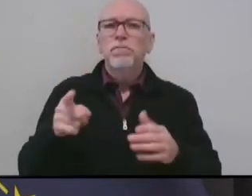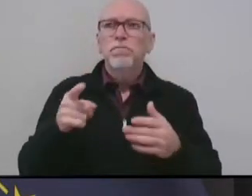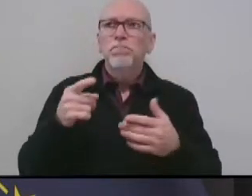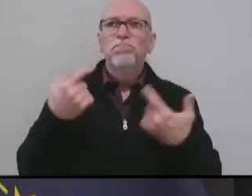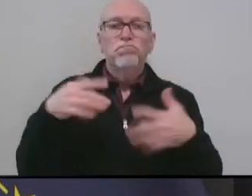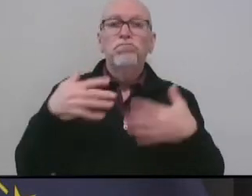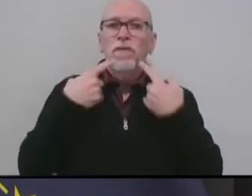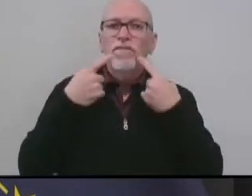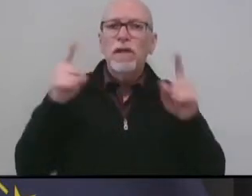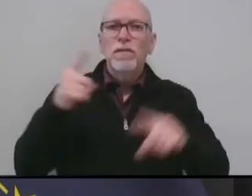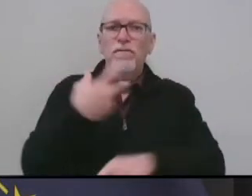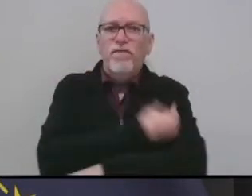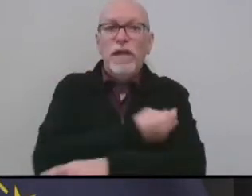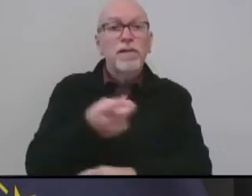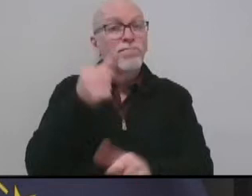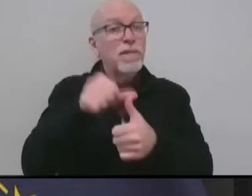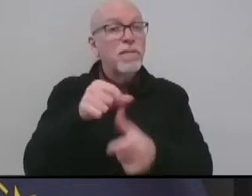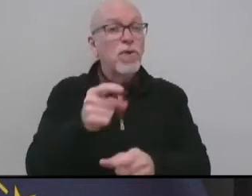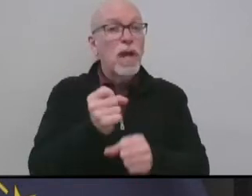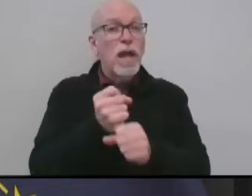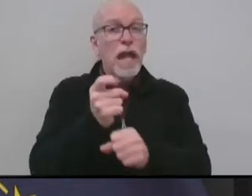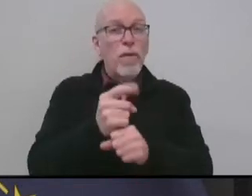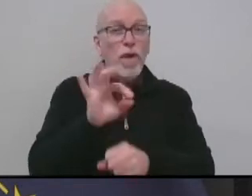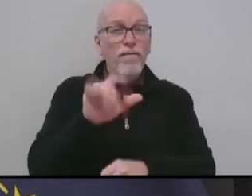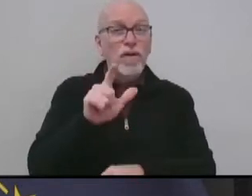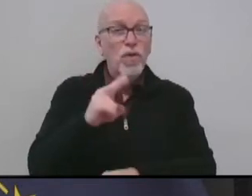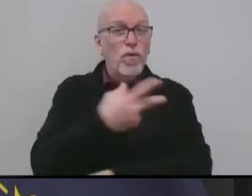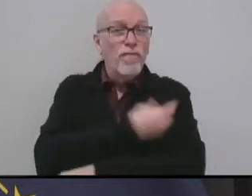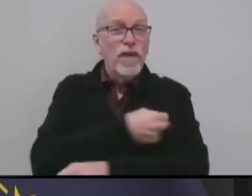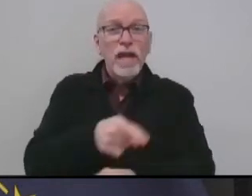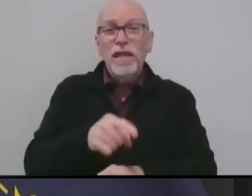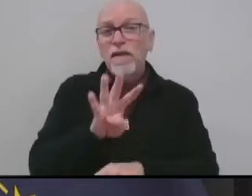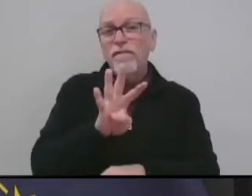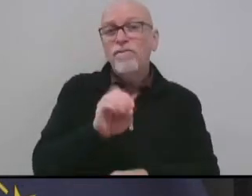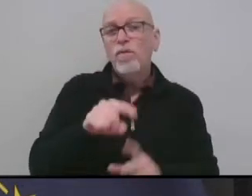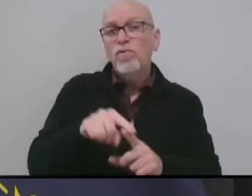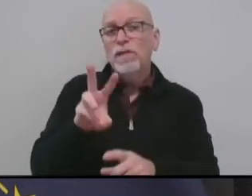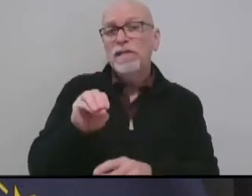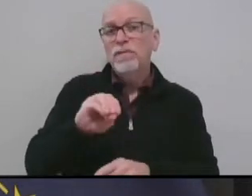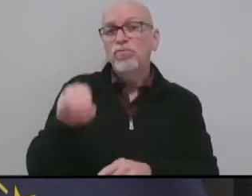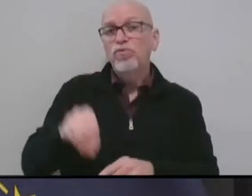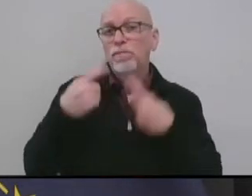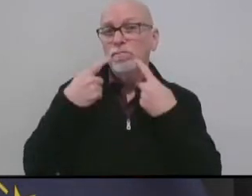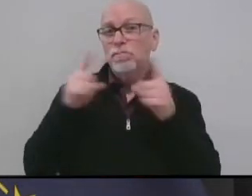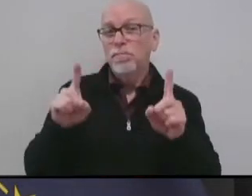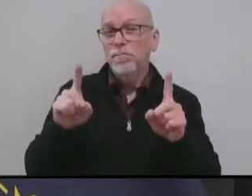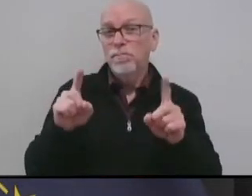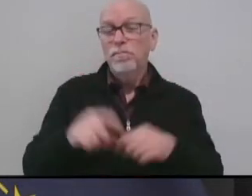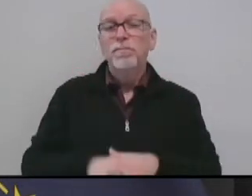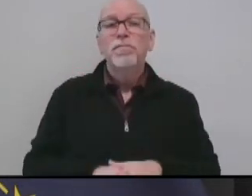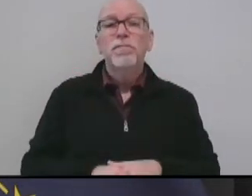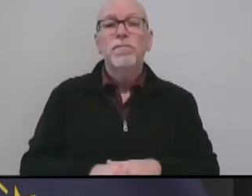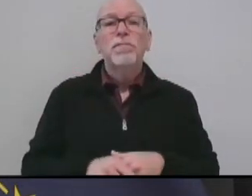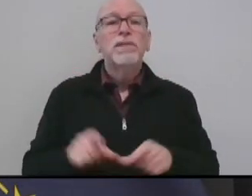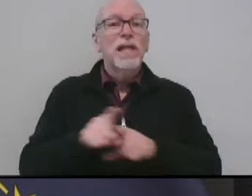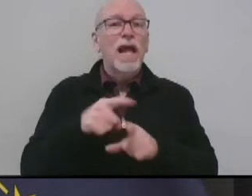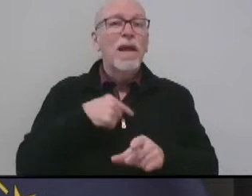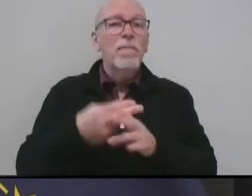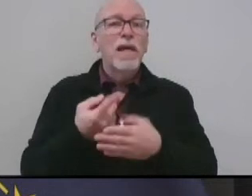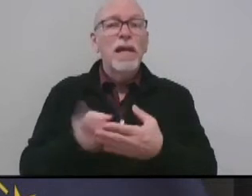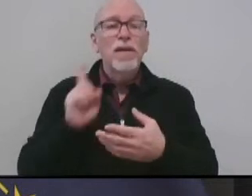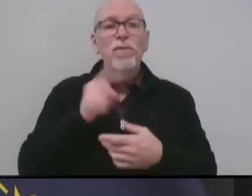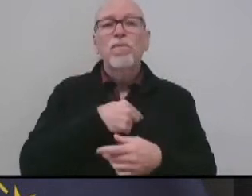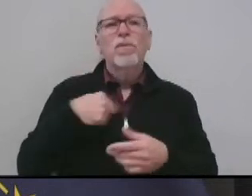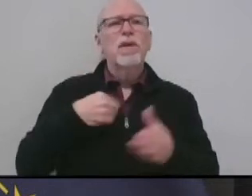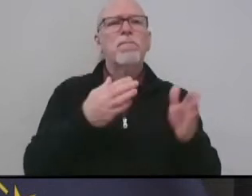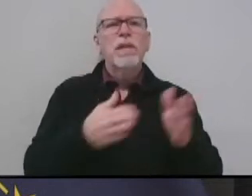vaccine. Remember that the annual flu vaccine is about 40 to 60% effective each year. As I mentioned last week, we plan to continue